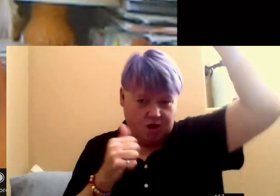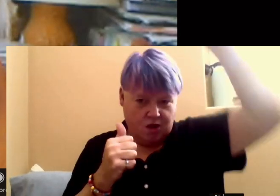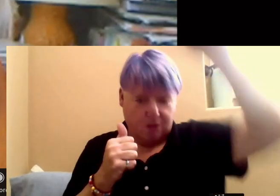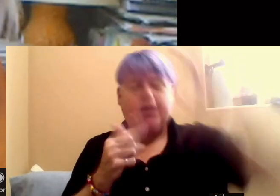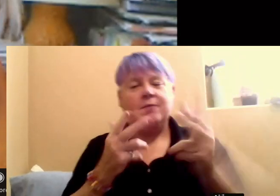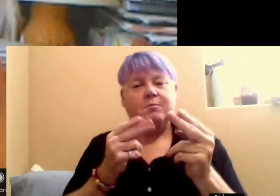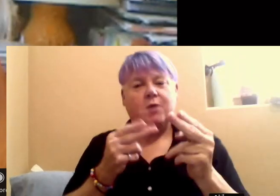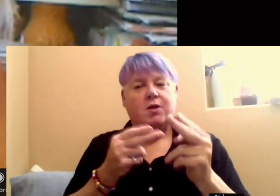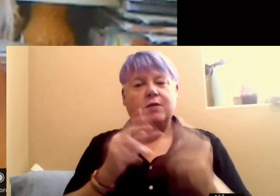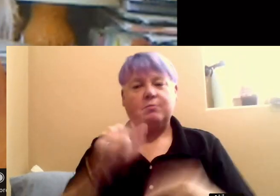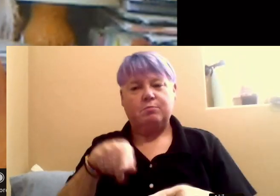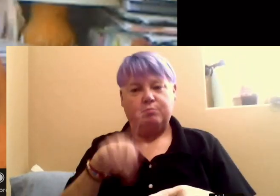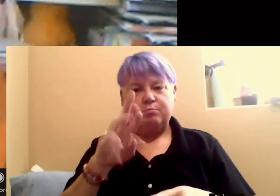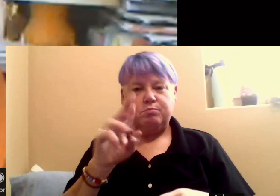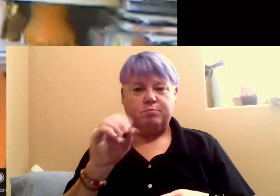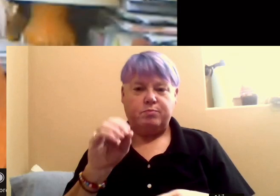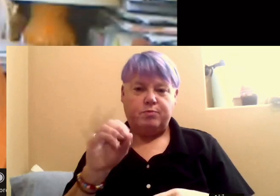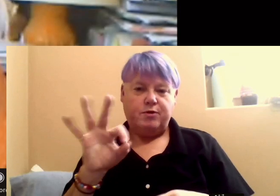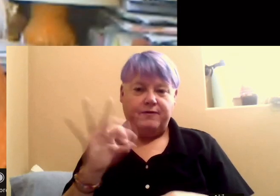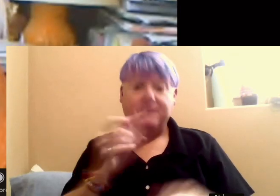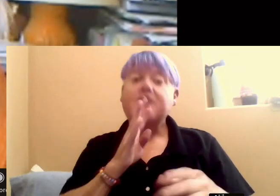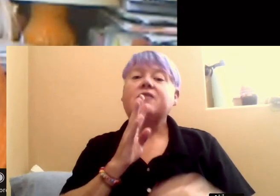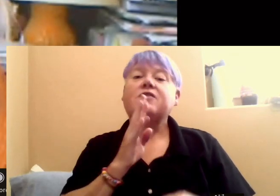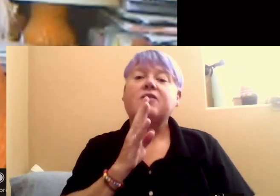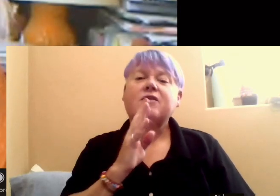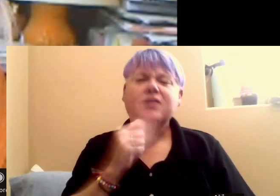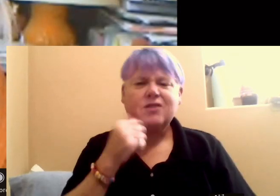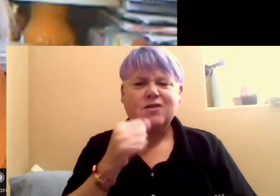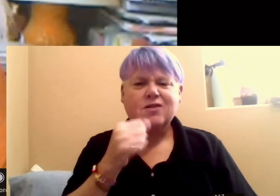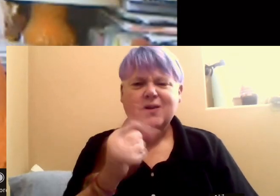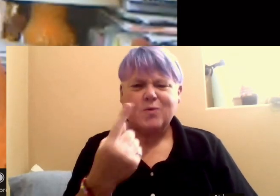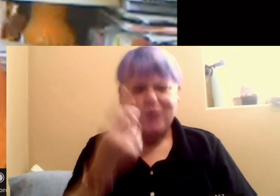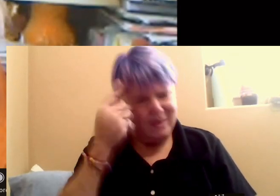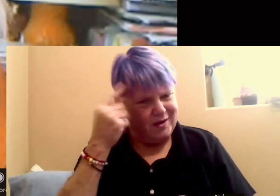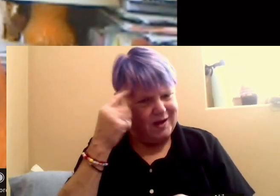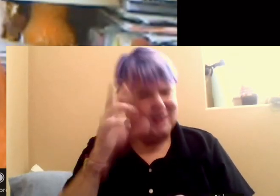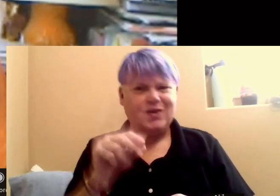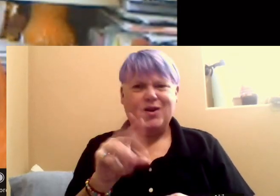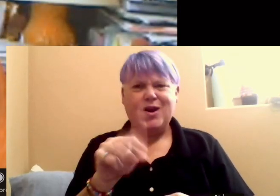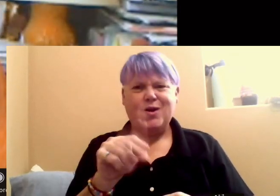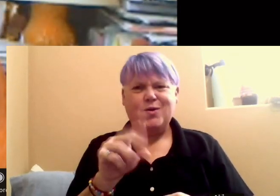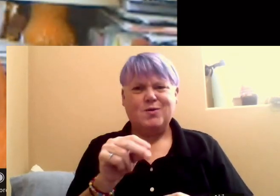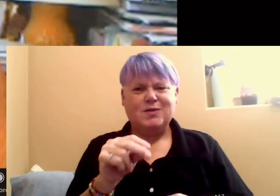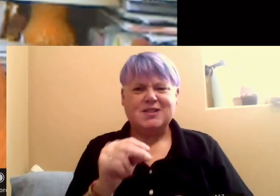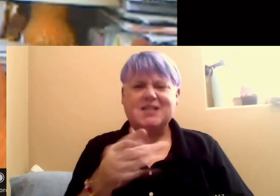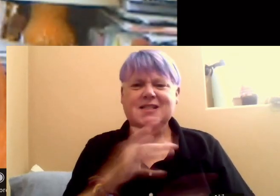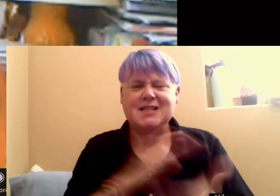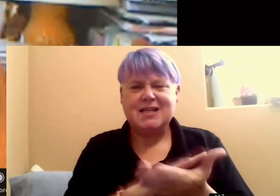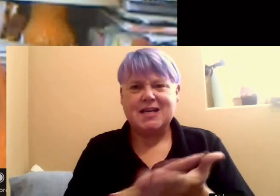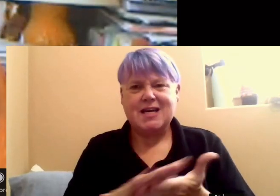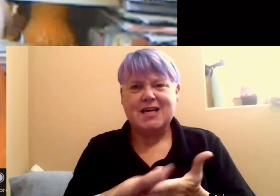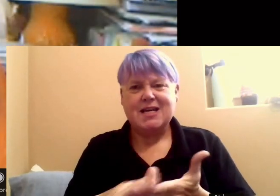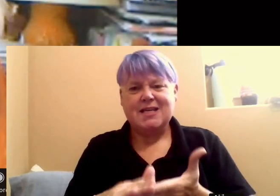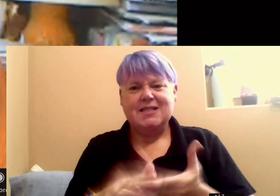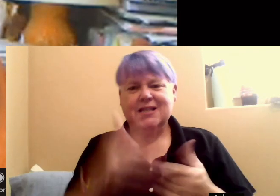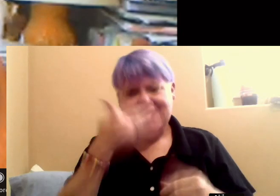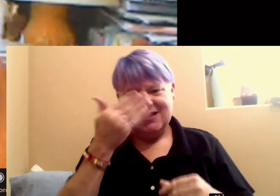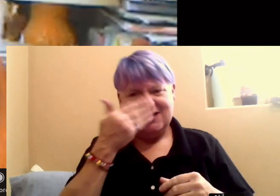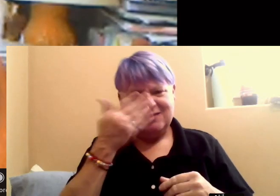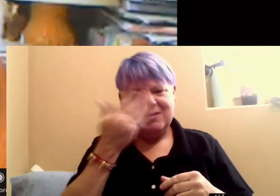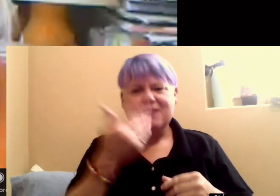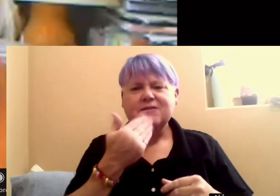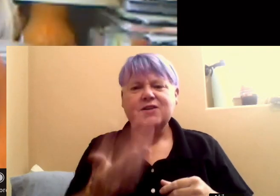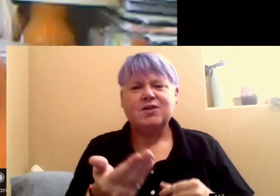he could talk, I'm sure he'd have said, "Girlfriend, what are you thinking? No, she's lovely and she smells deliciously of a long dead